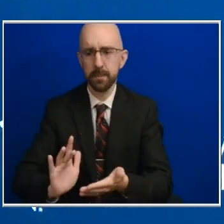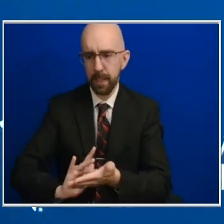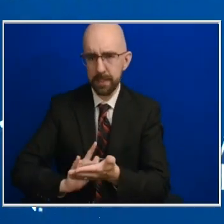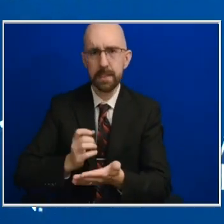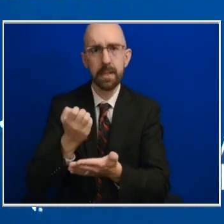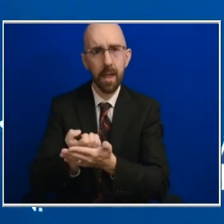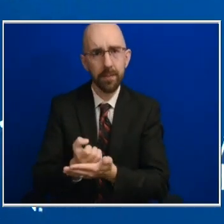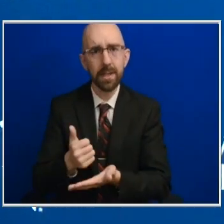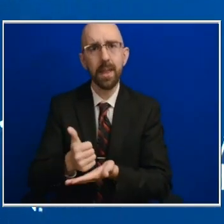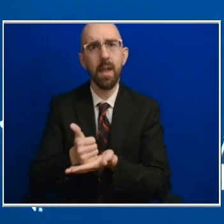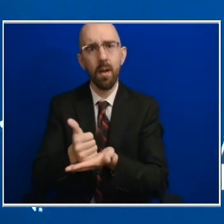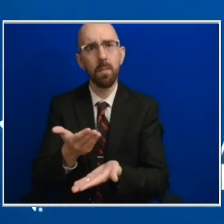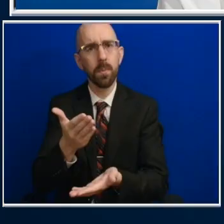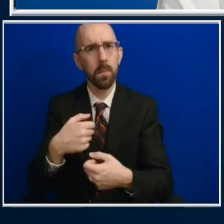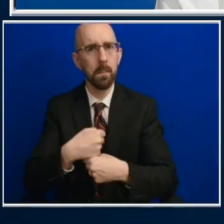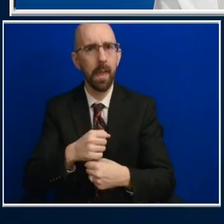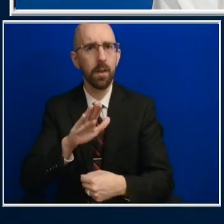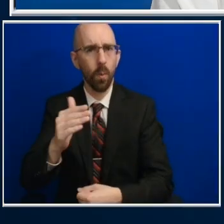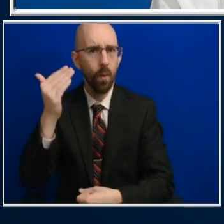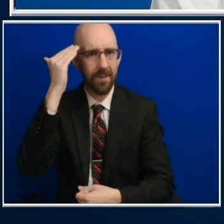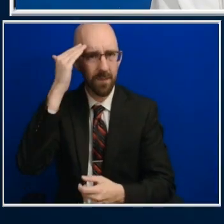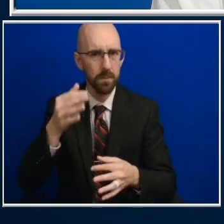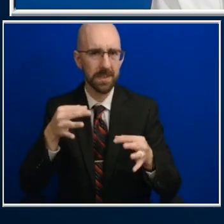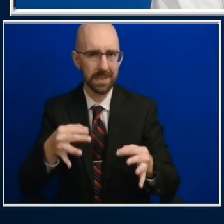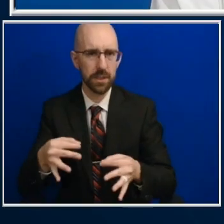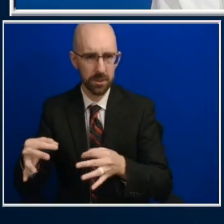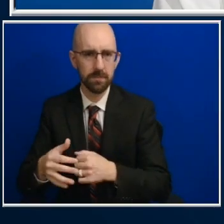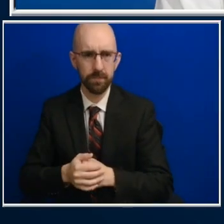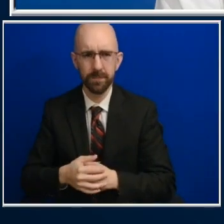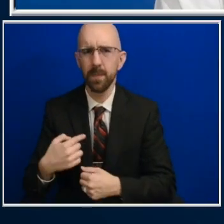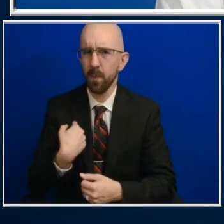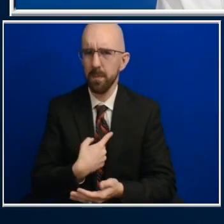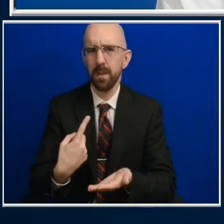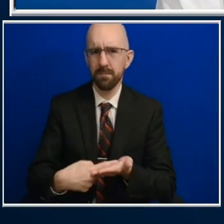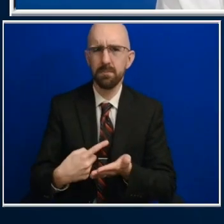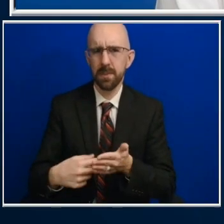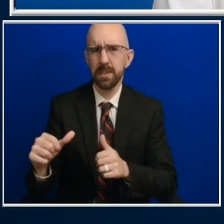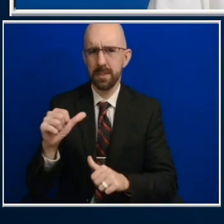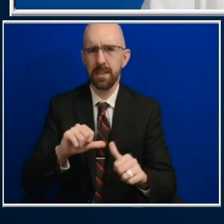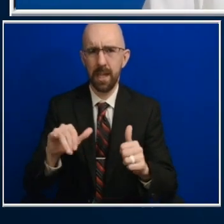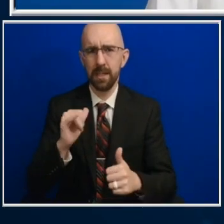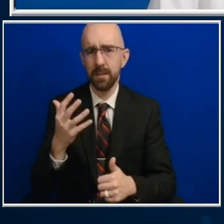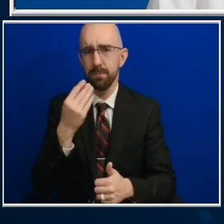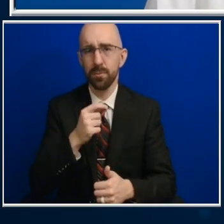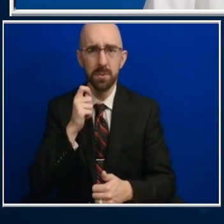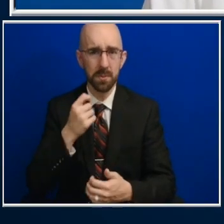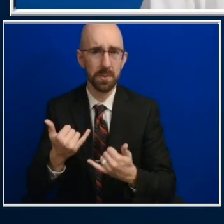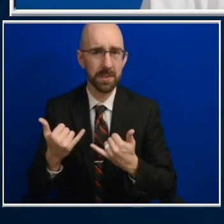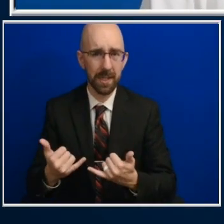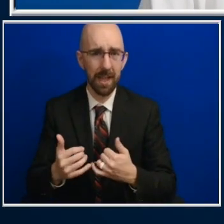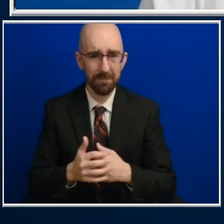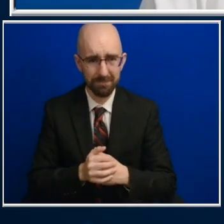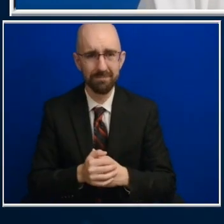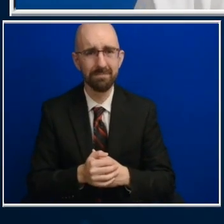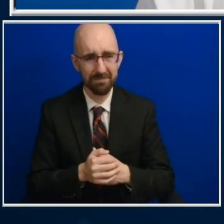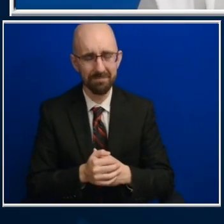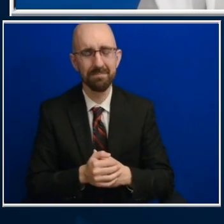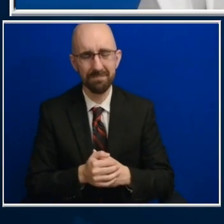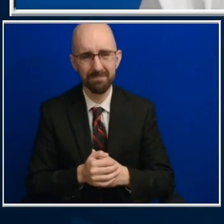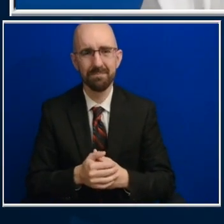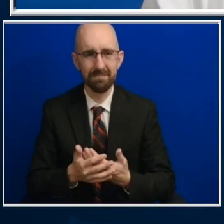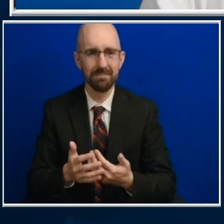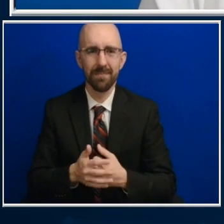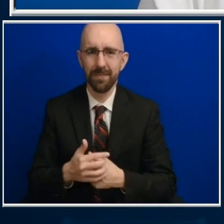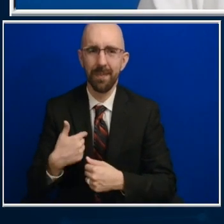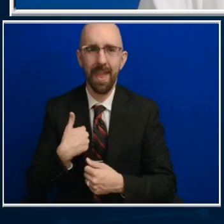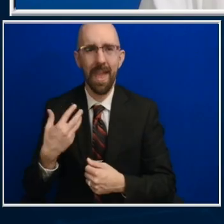you make your informed decisions. I think we've been talking about science today, which is pretty cool. May I add to that? I have a Wednesday